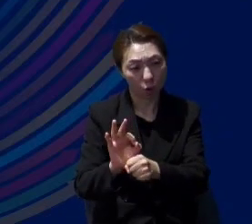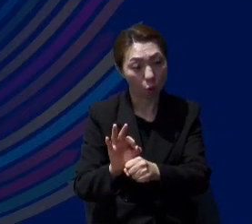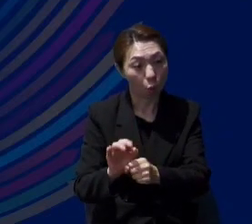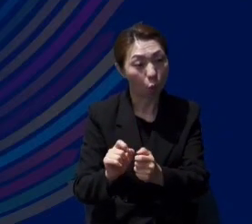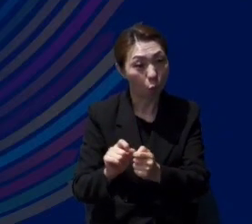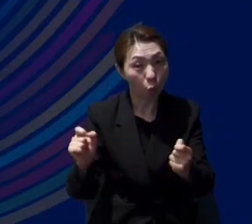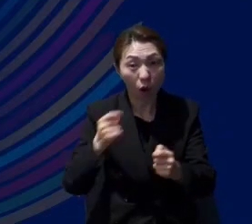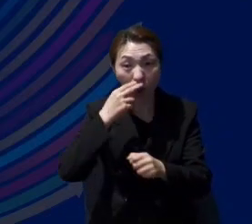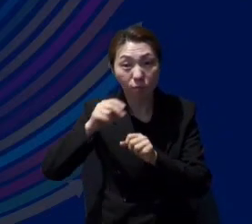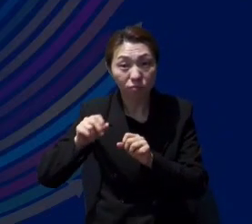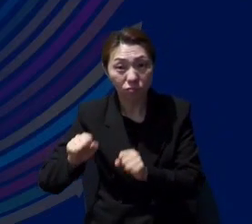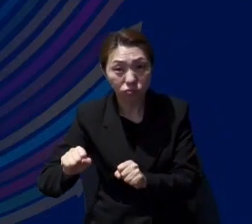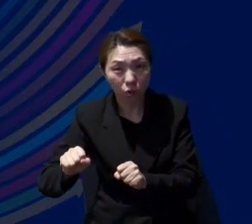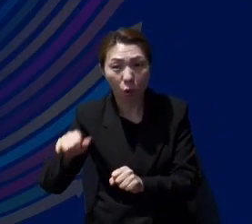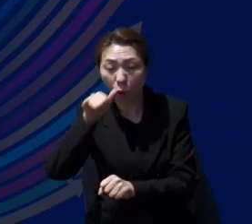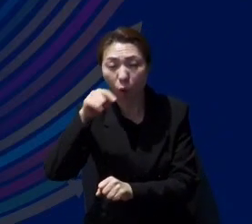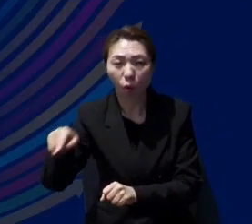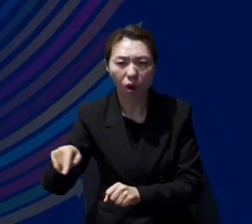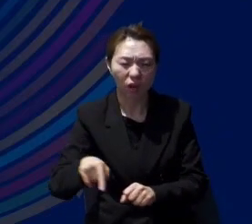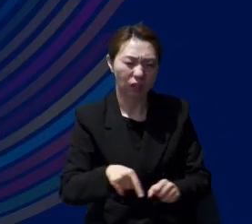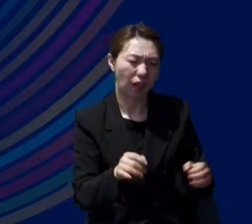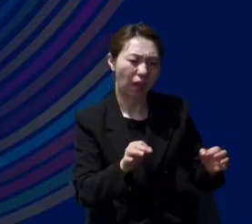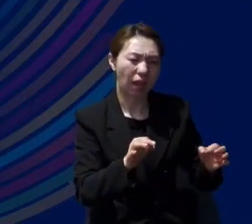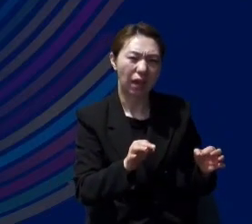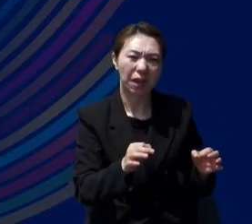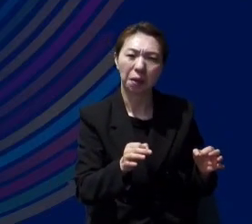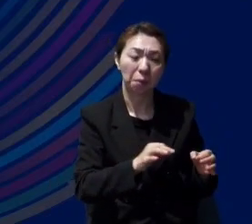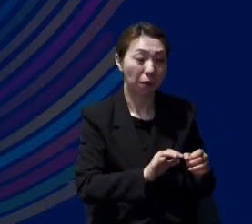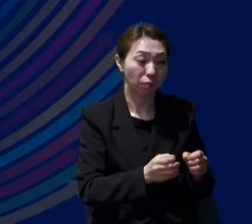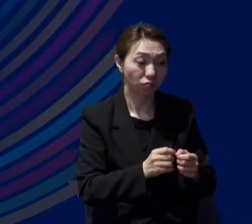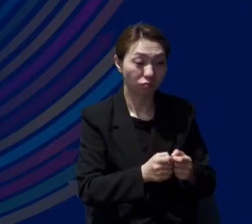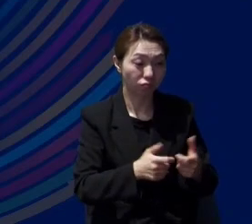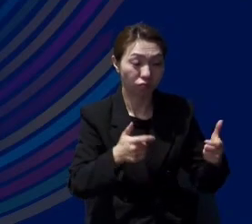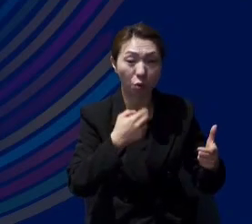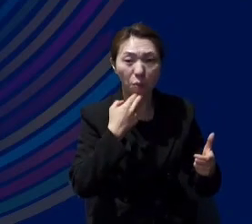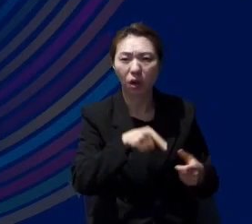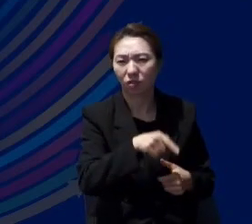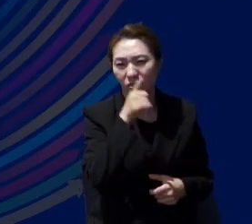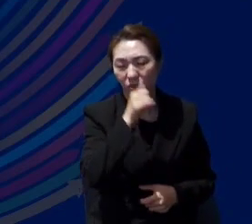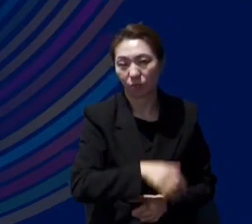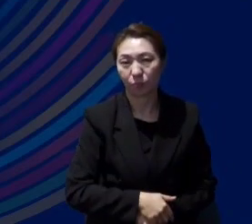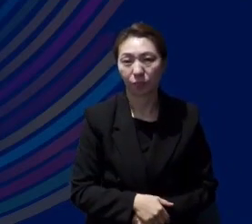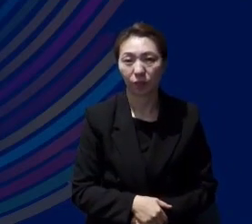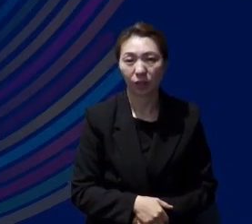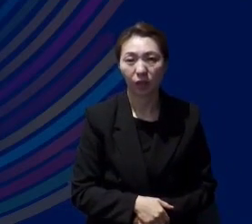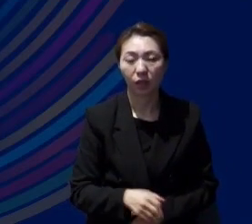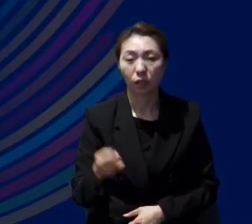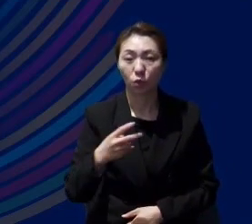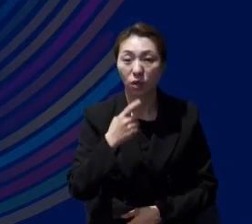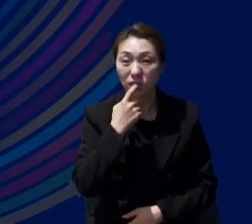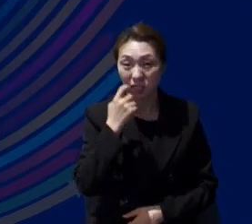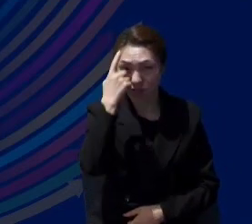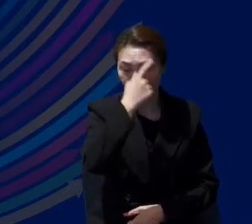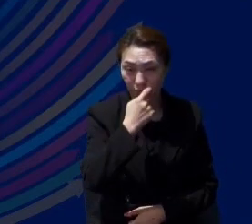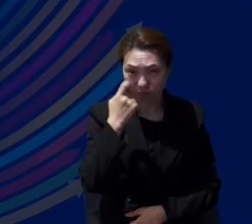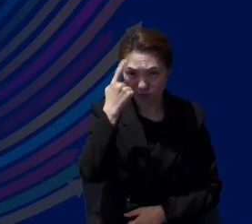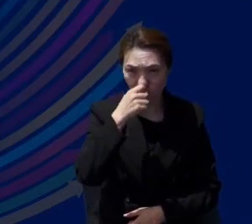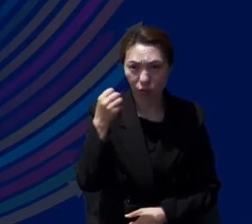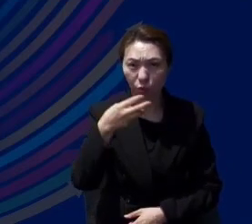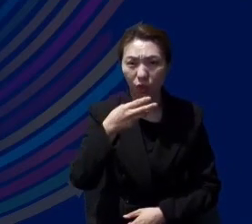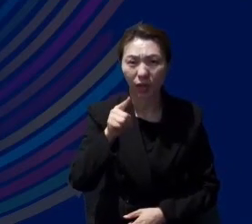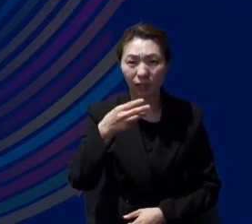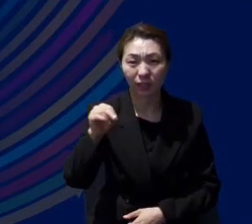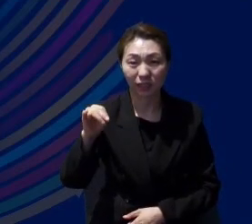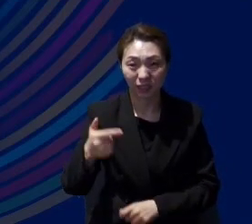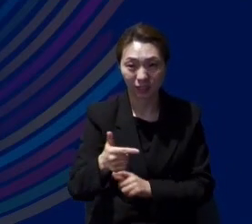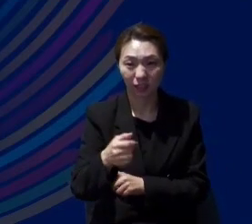the map for the white population, or particularly for the Latino or AIM population, there's actually quite a few places where life expectancy decreased